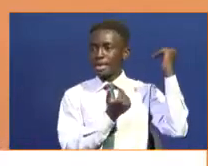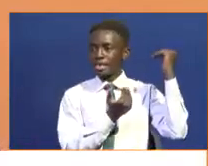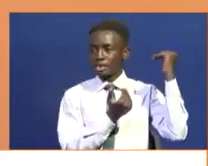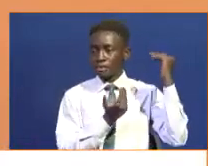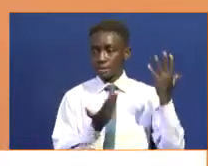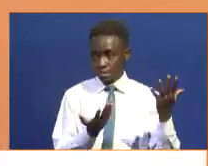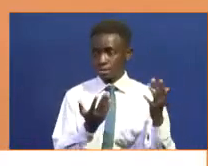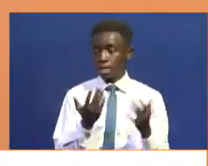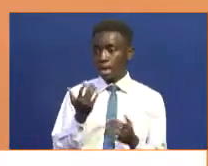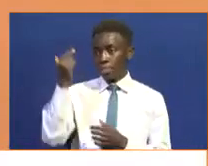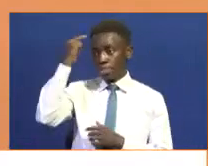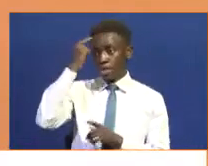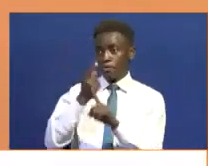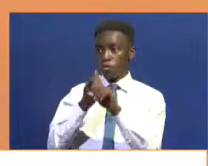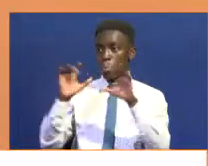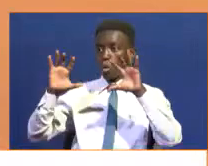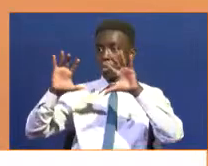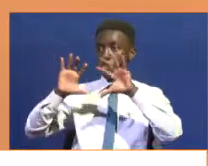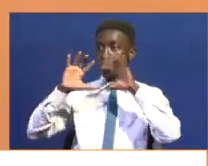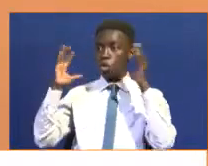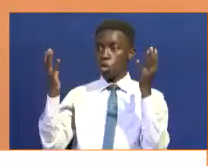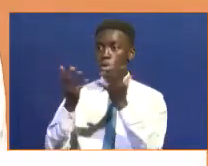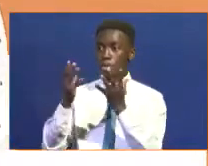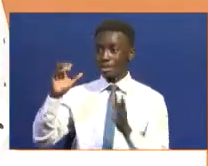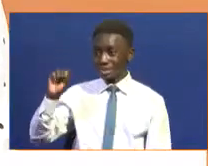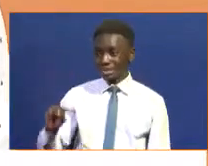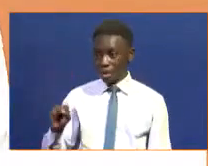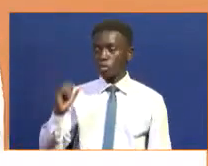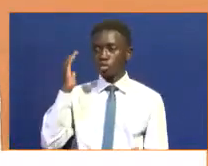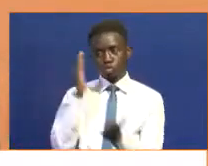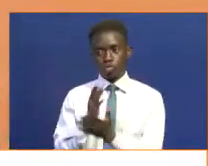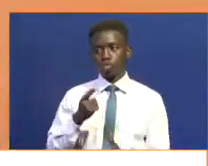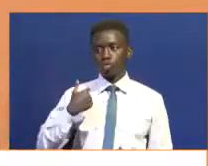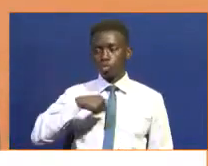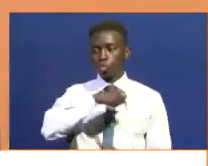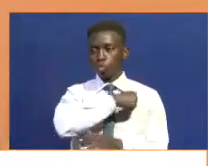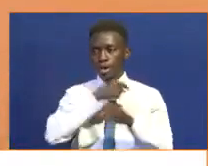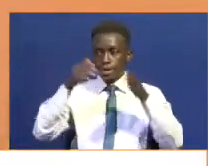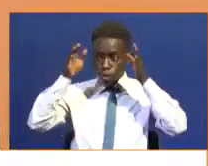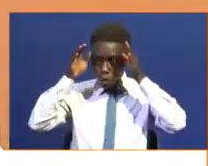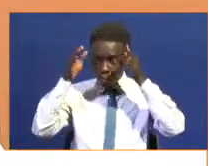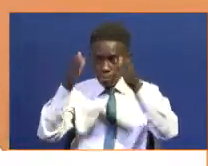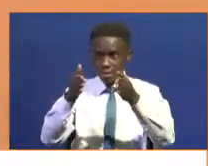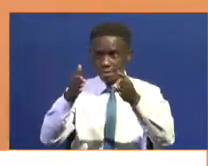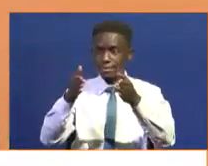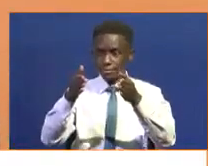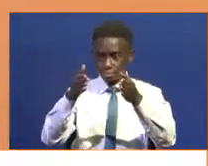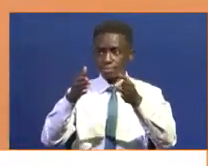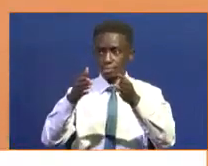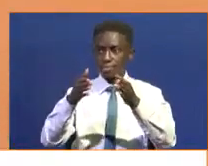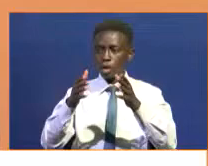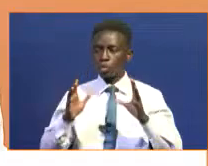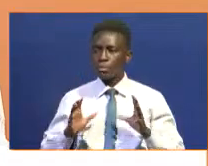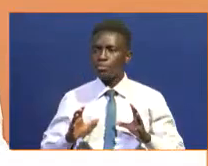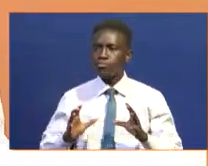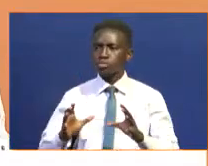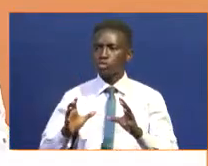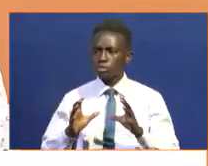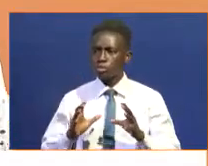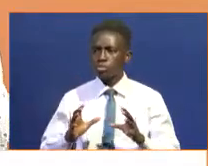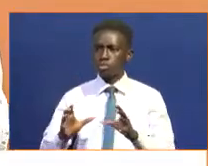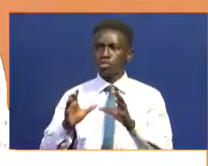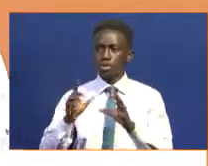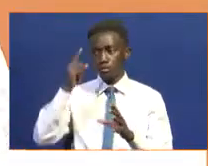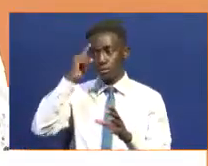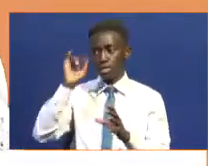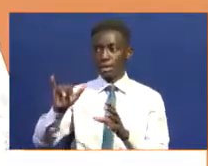from the Global South, we really are very much committed in terms of pushing for that, and we really